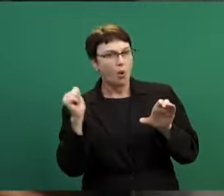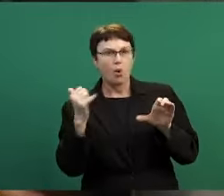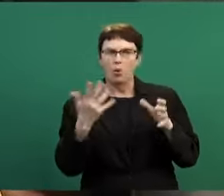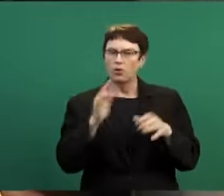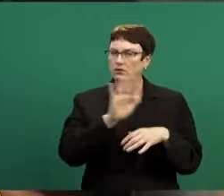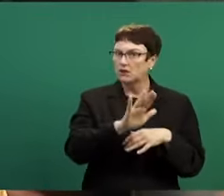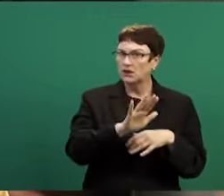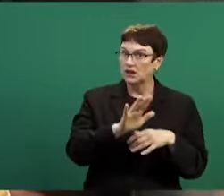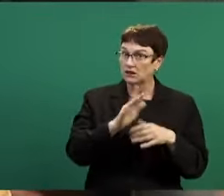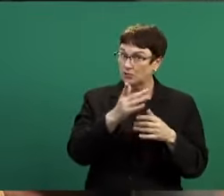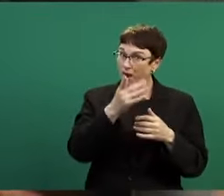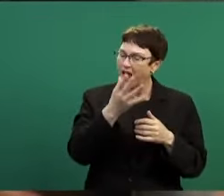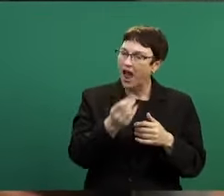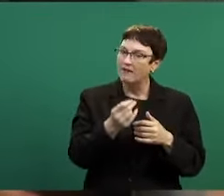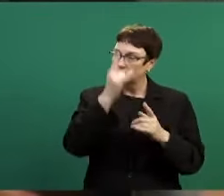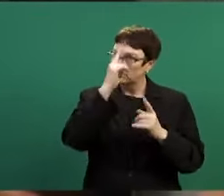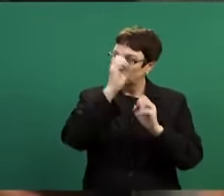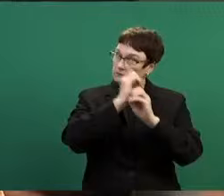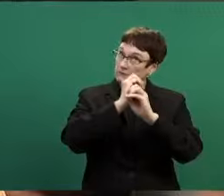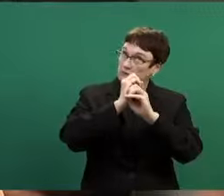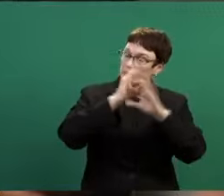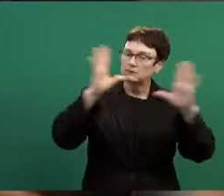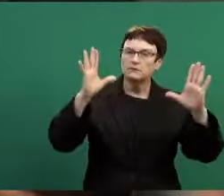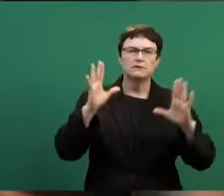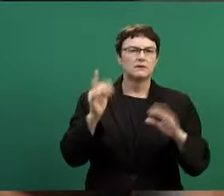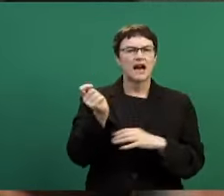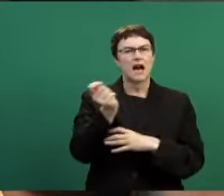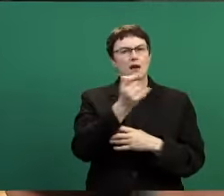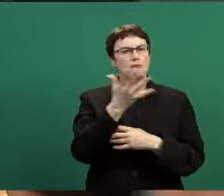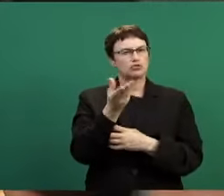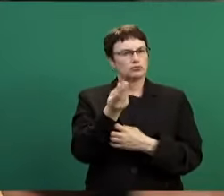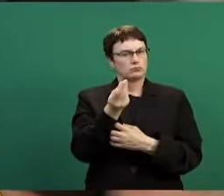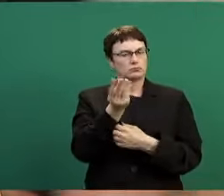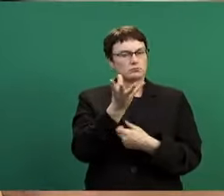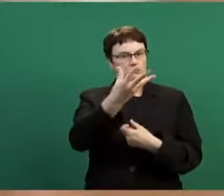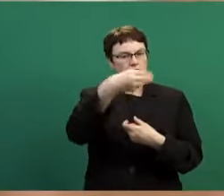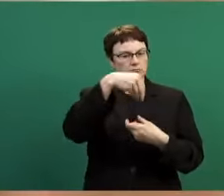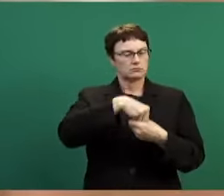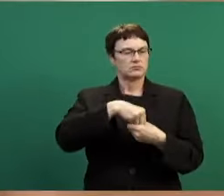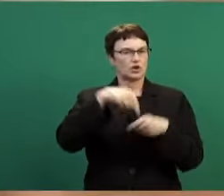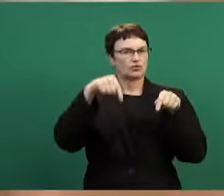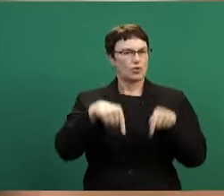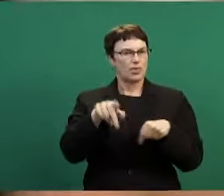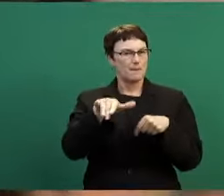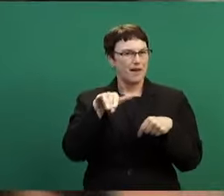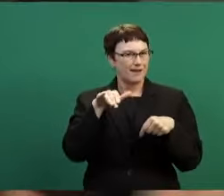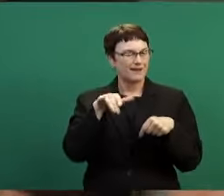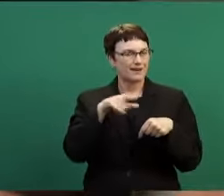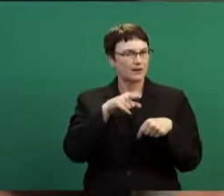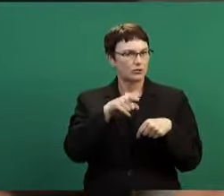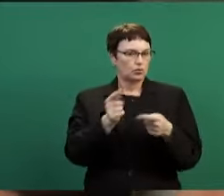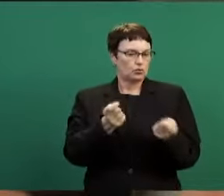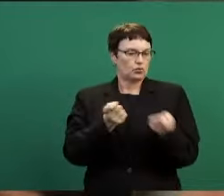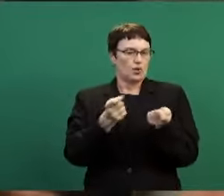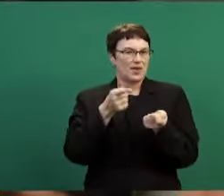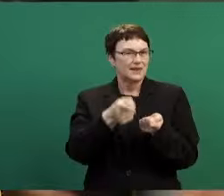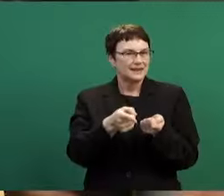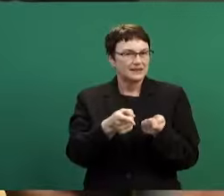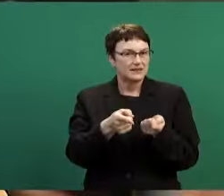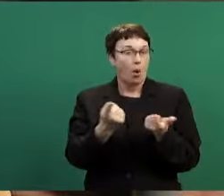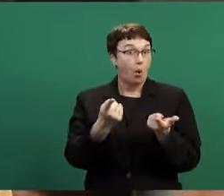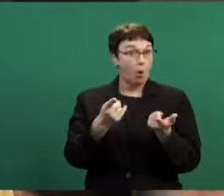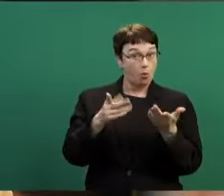which you might have an idea of what cost would be involved to the bank to facilitate that? And maybe a balance